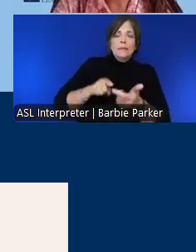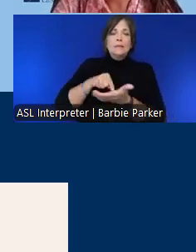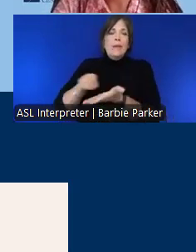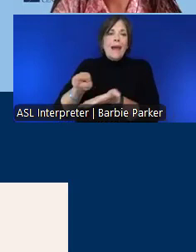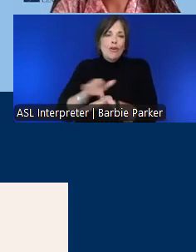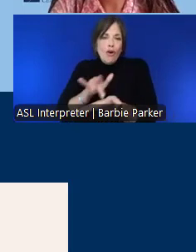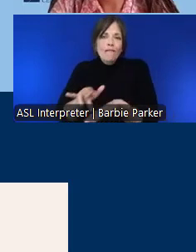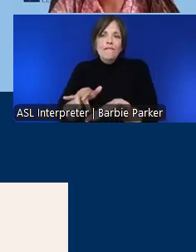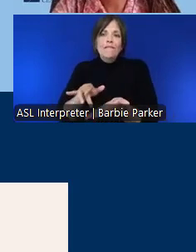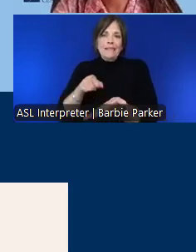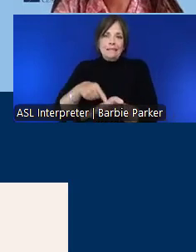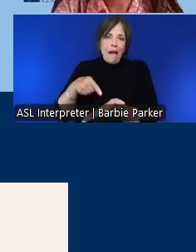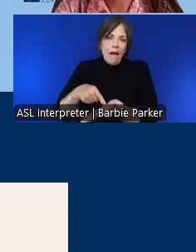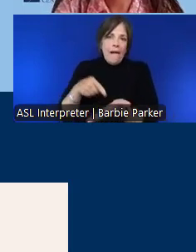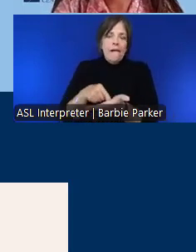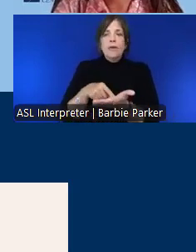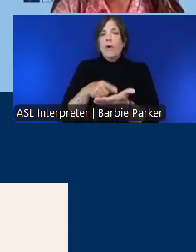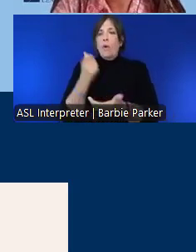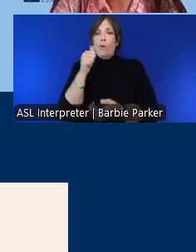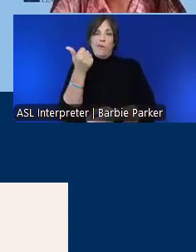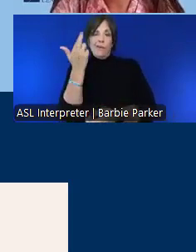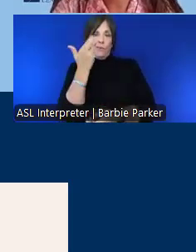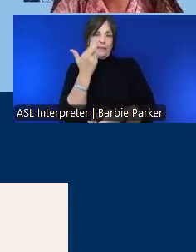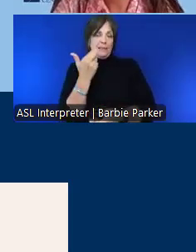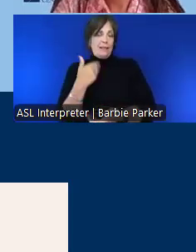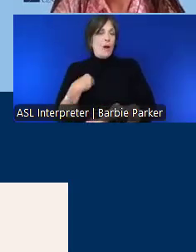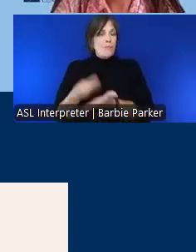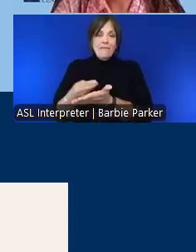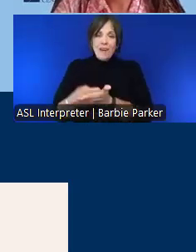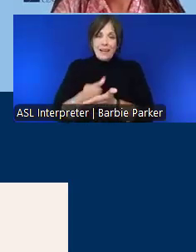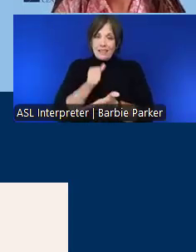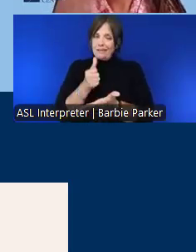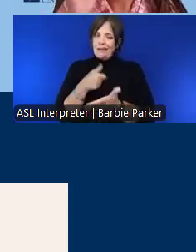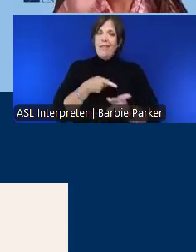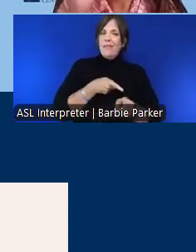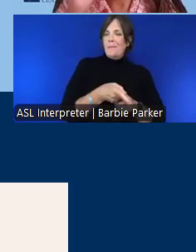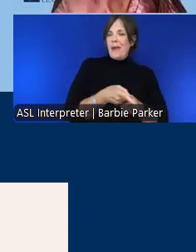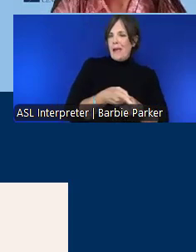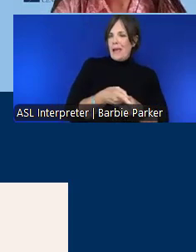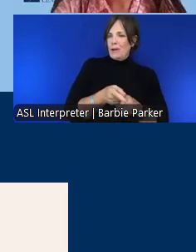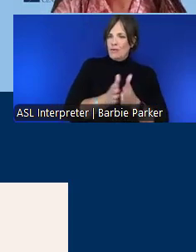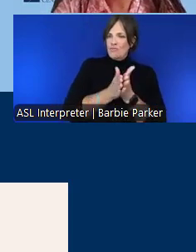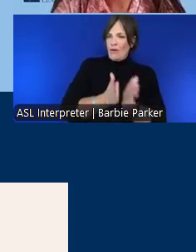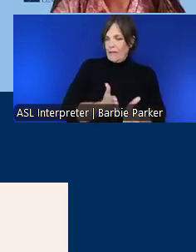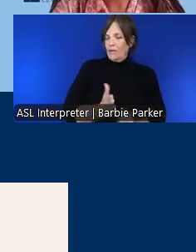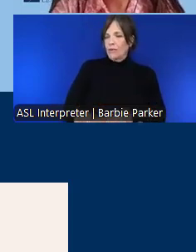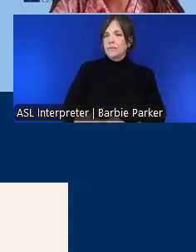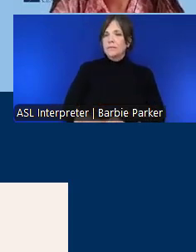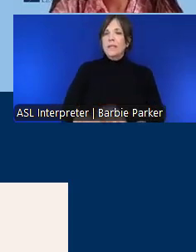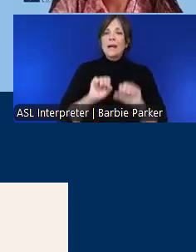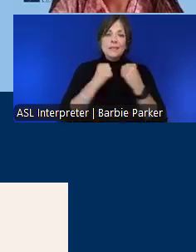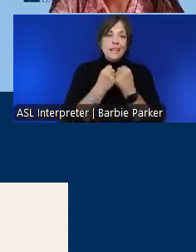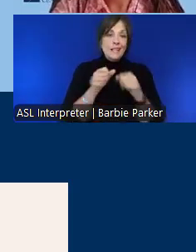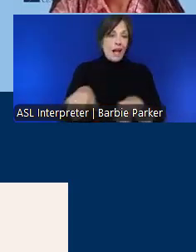financial gain is often not the main motivator of the marriage. So societal standards on marriage,